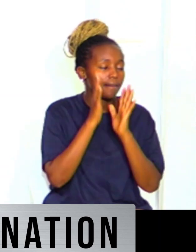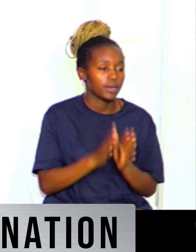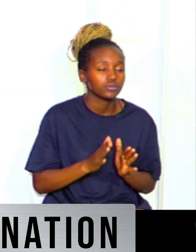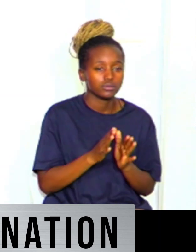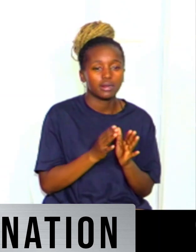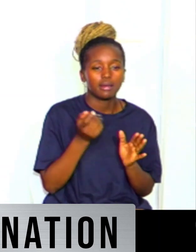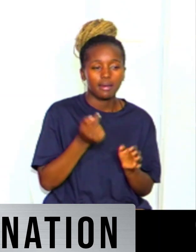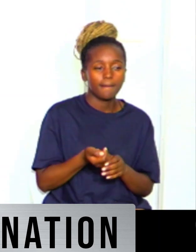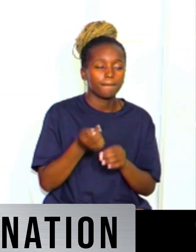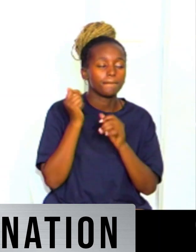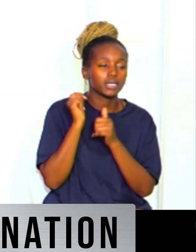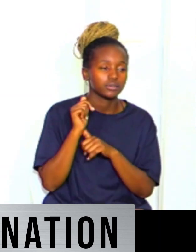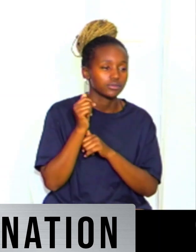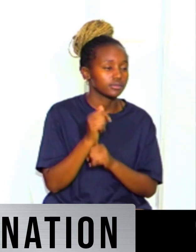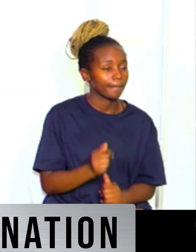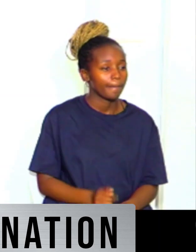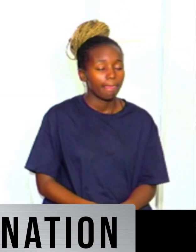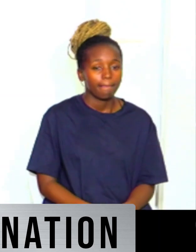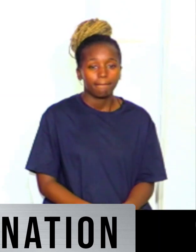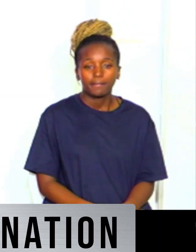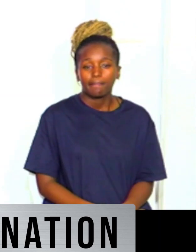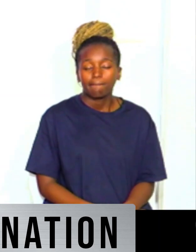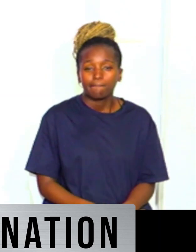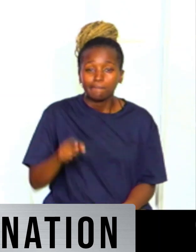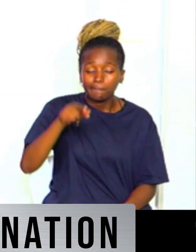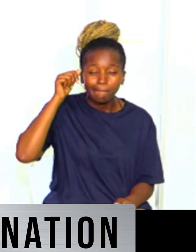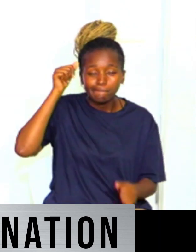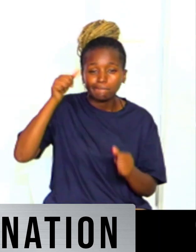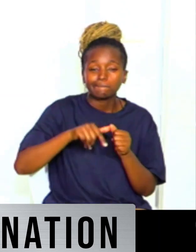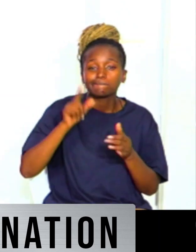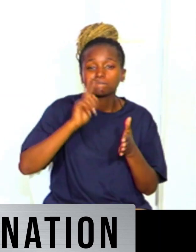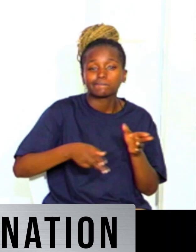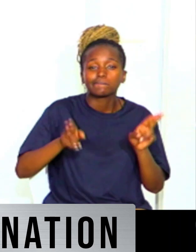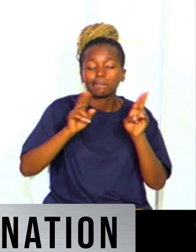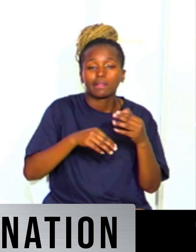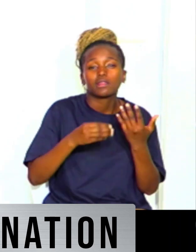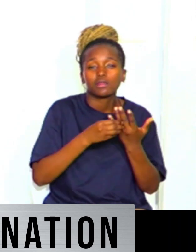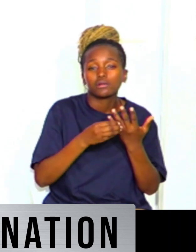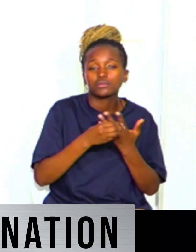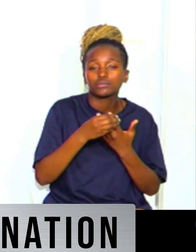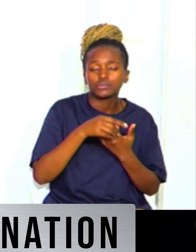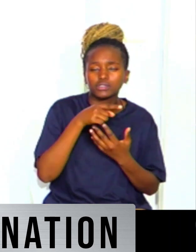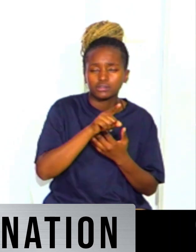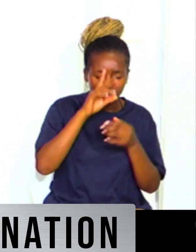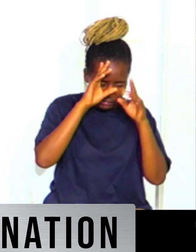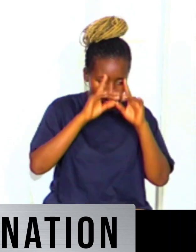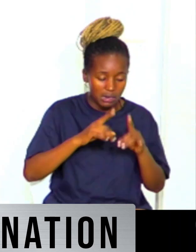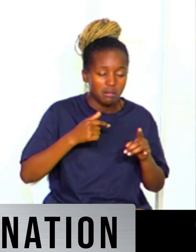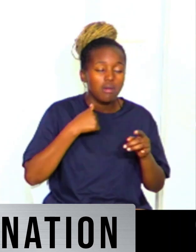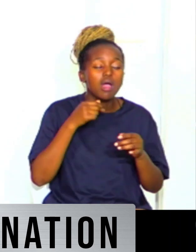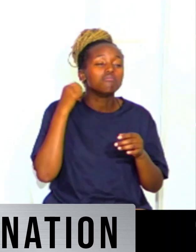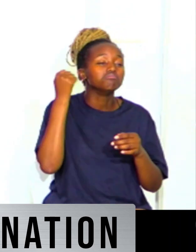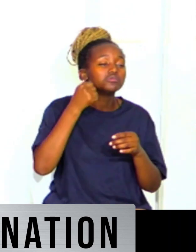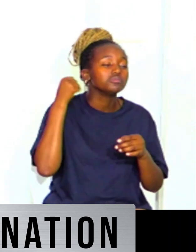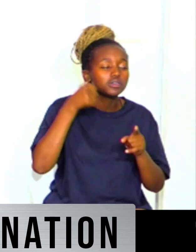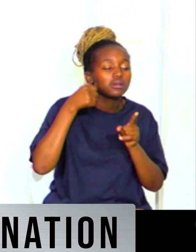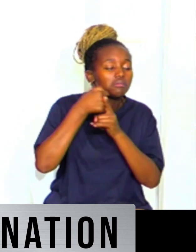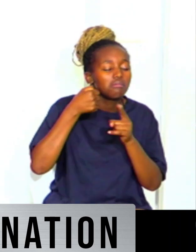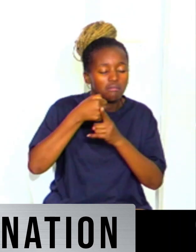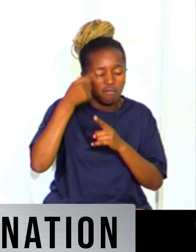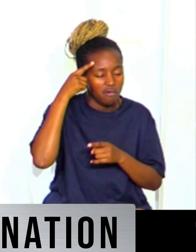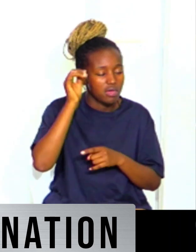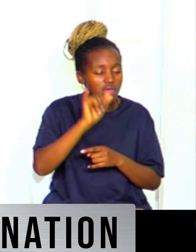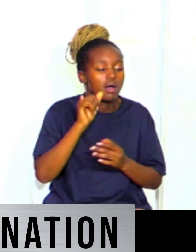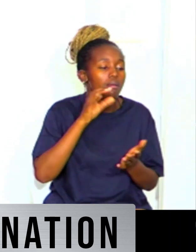Sonko. Sonko hakuvai. Kwa nini? He was impeached. Anytime any person is impeached, you